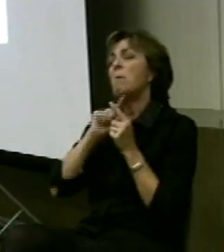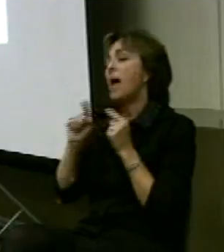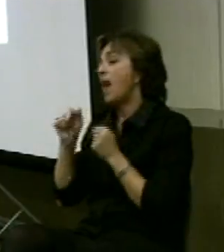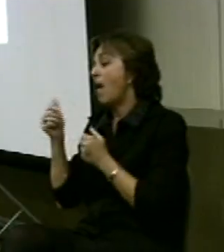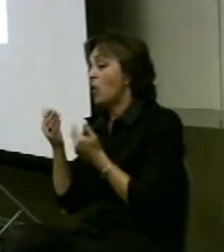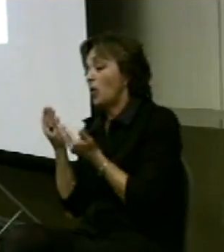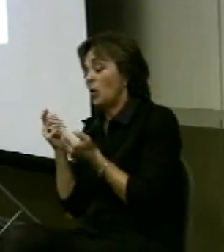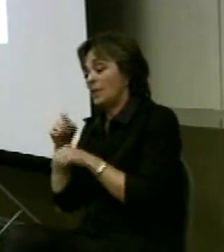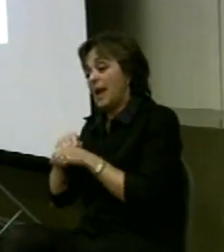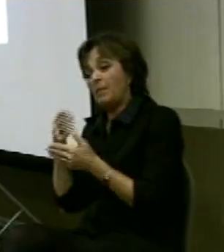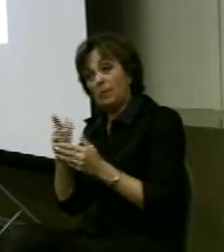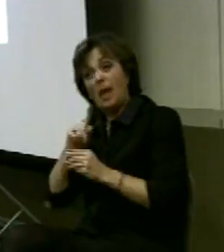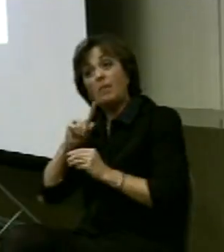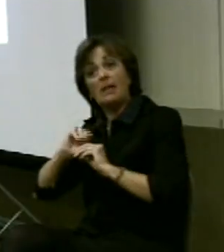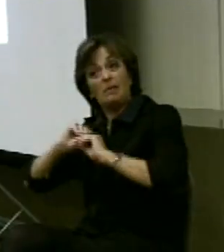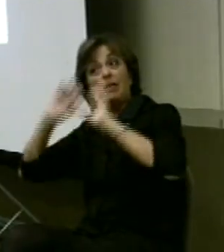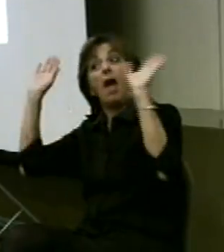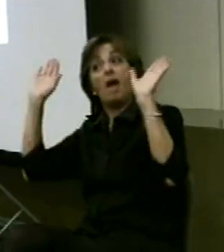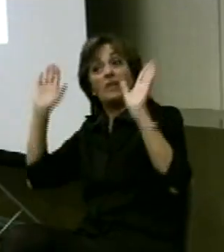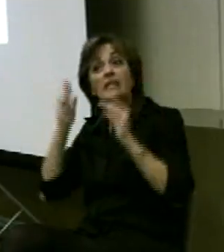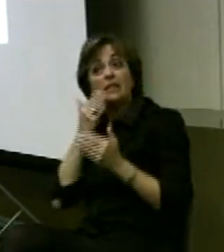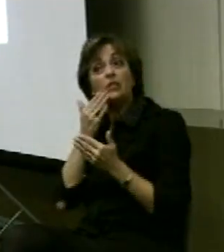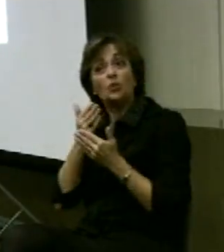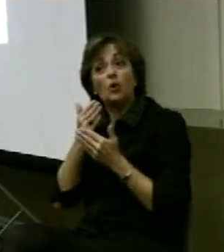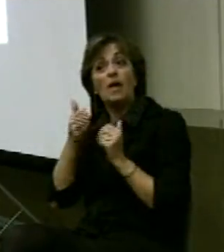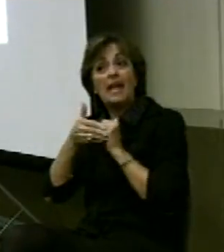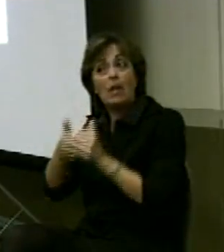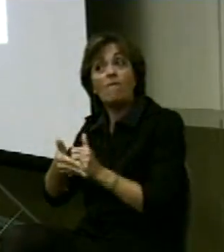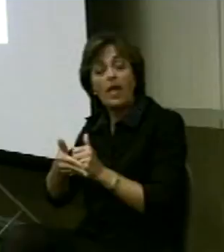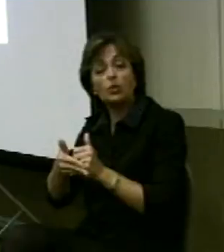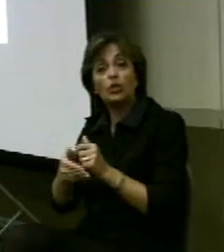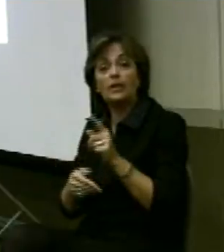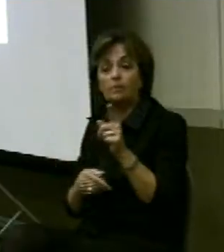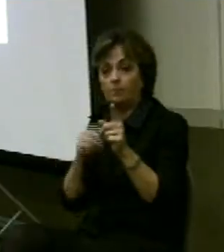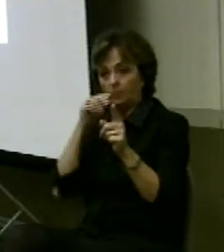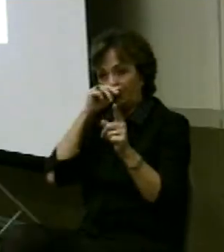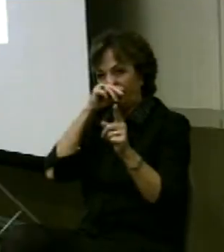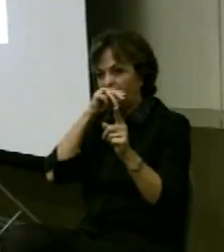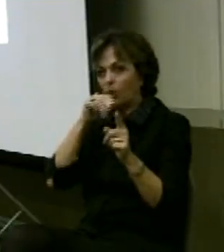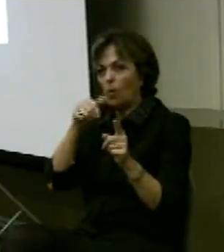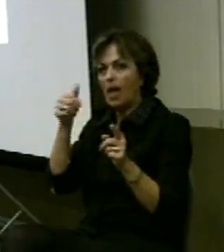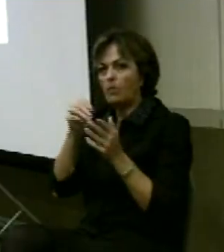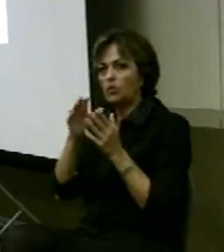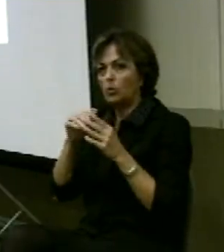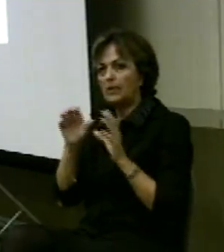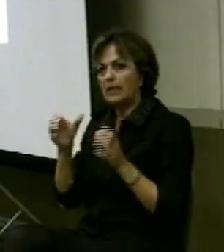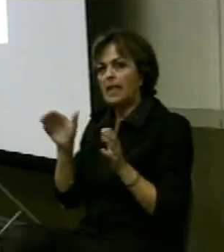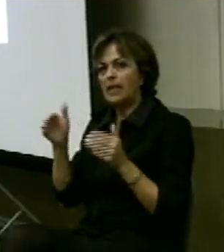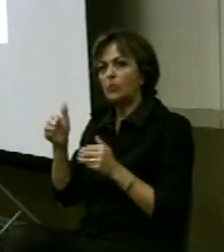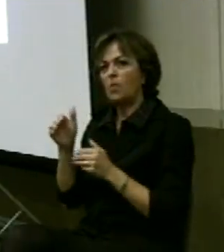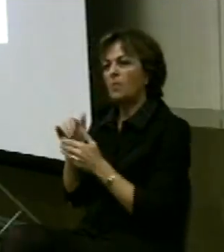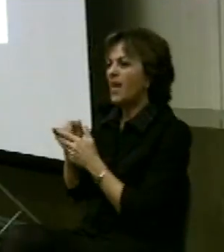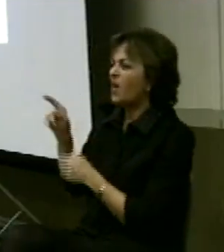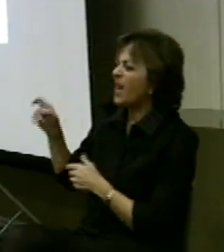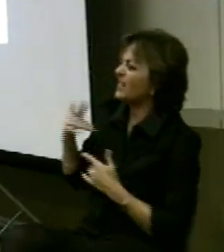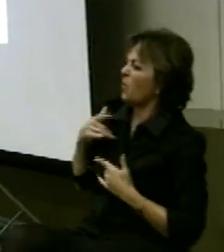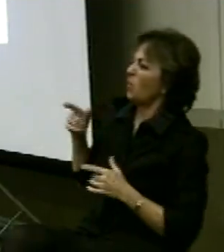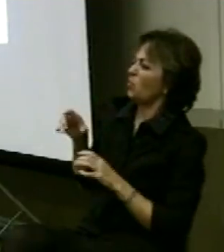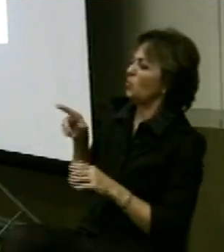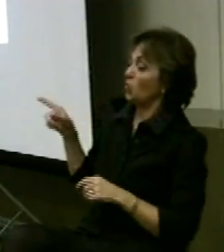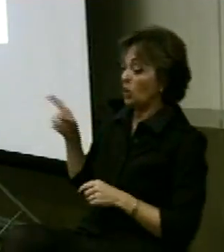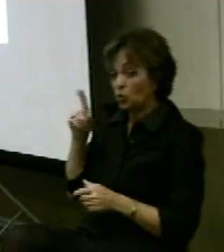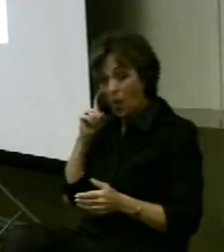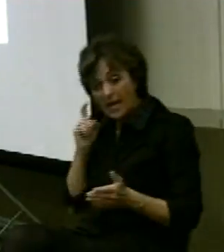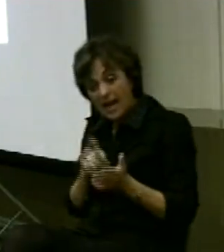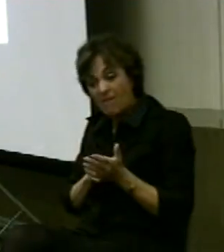It might actually serve as a little bit of an intervention. What about other students in the classroom who are asking what you're doing? Do you